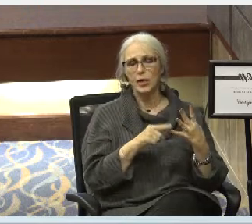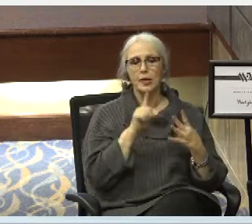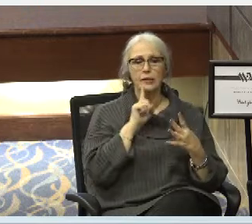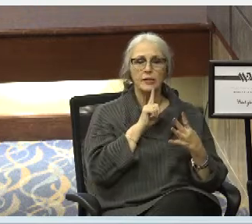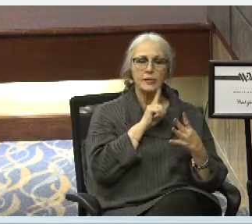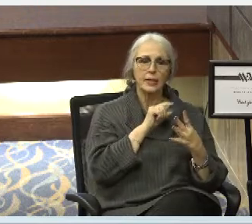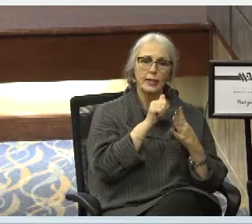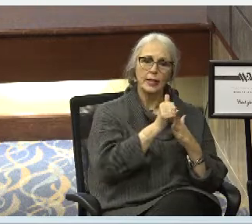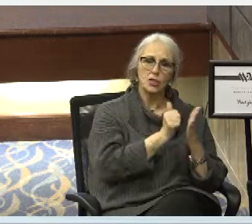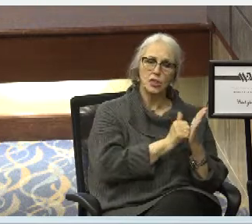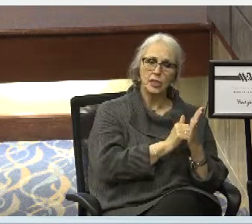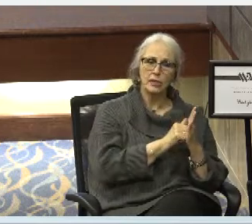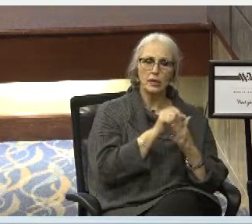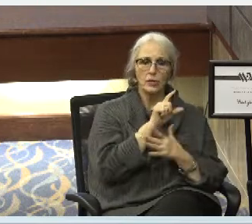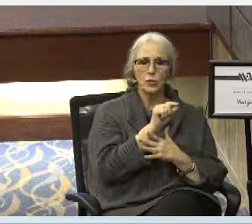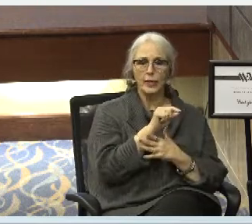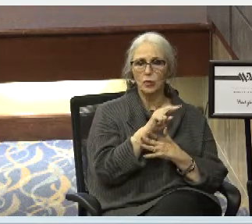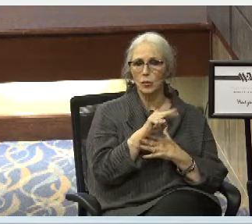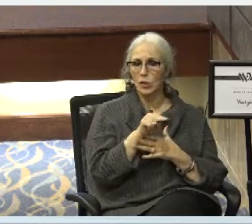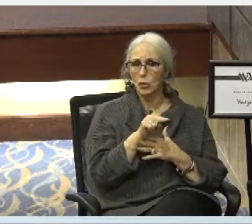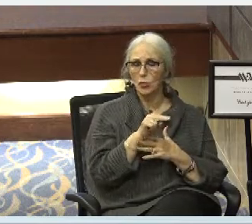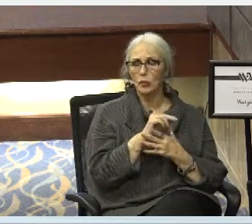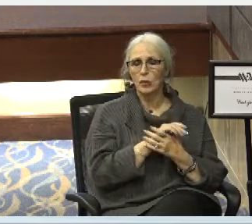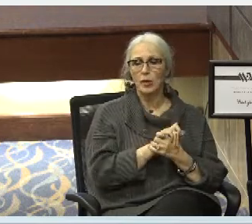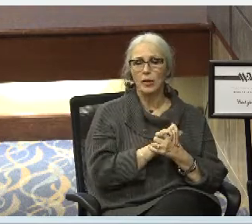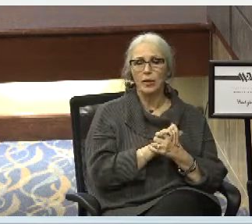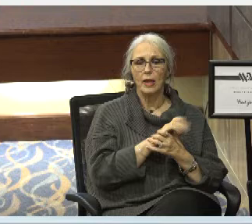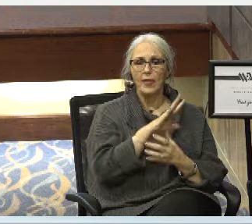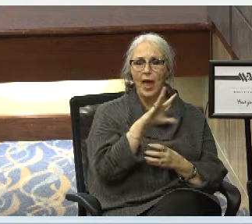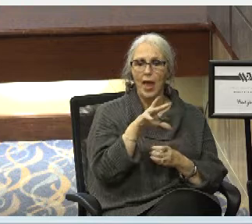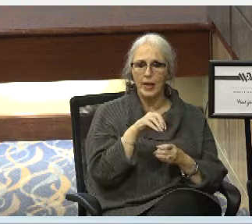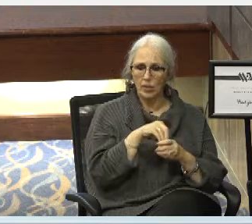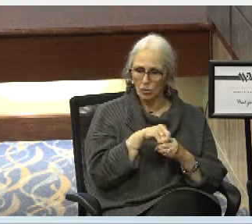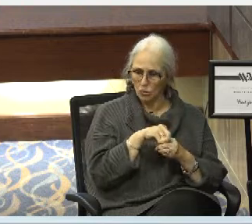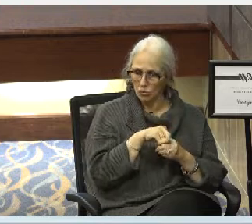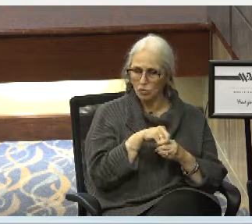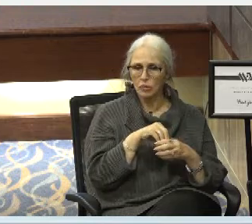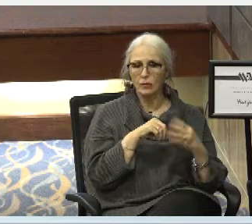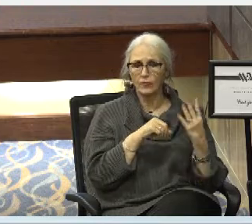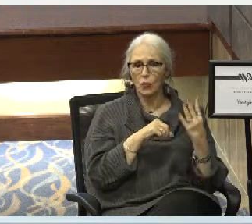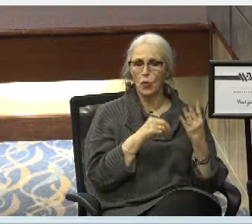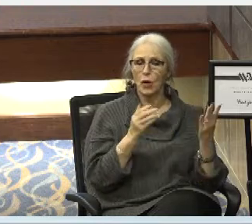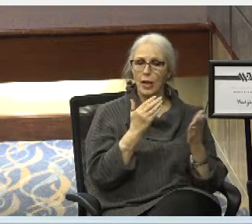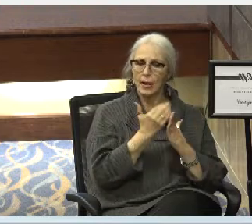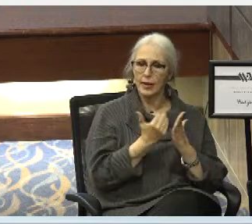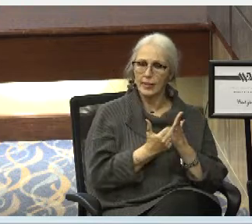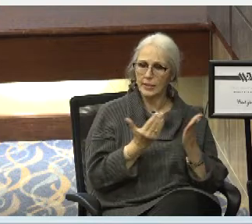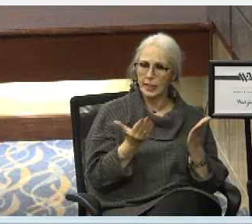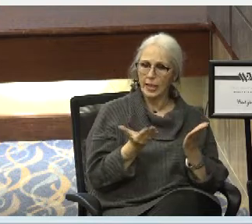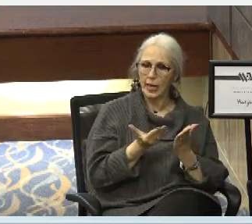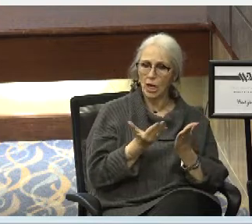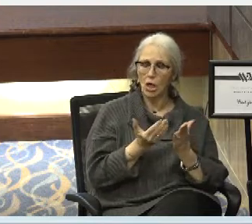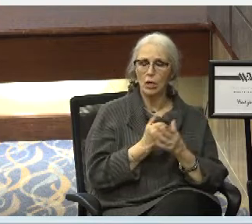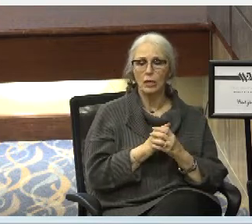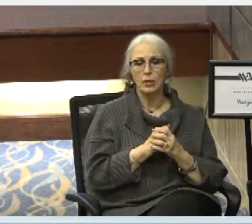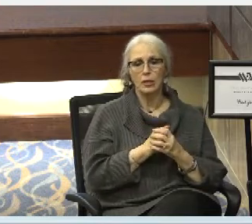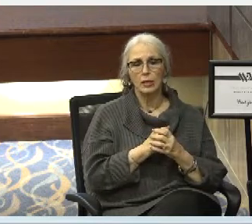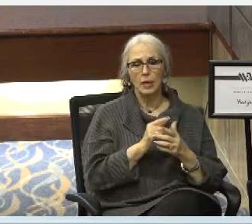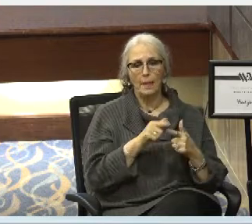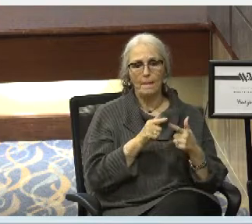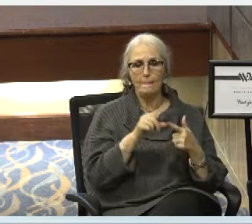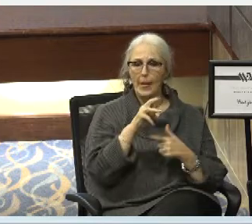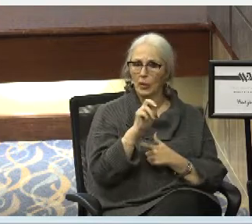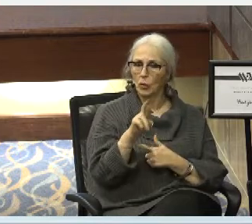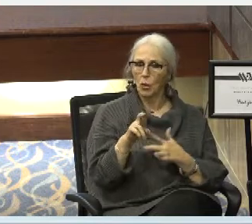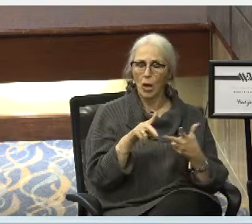item, Resolution 2022-171, and it includes these 4 agreements you see listed here. The Master Development Agreement, which is the